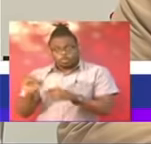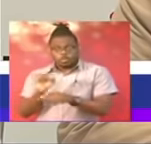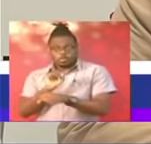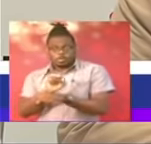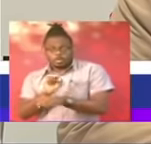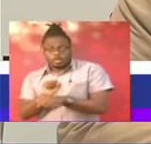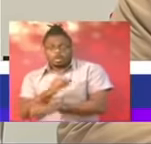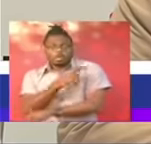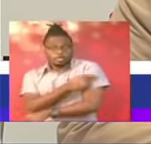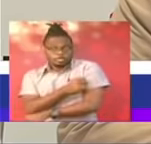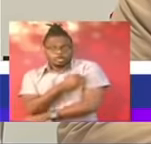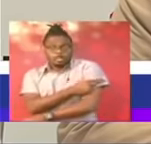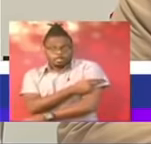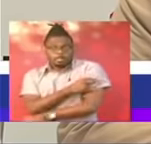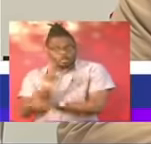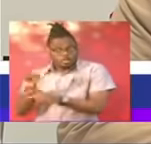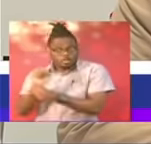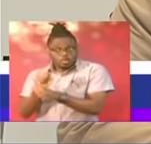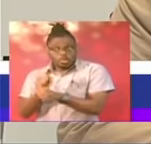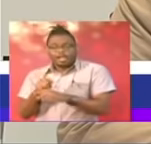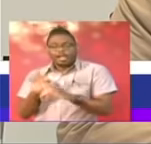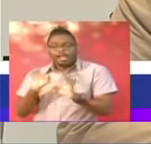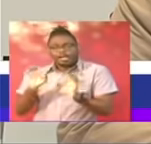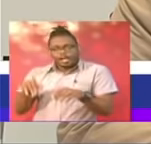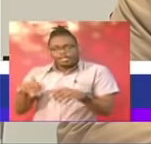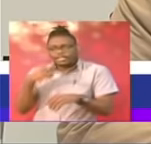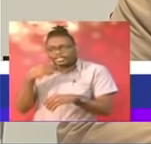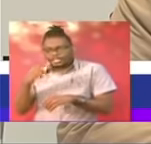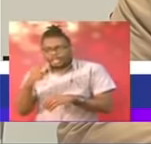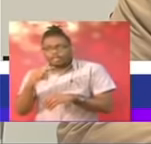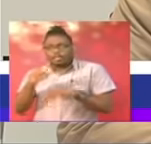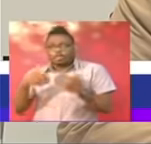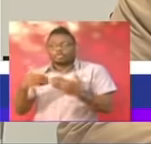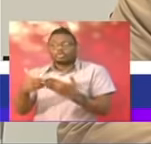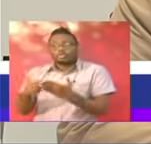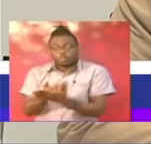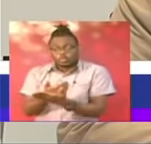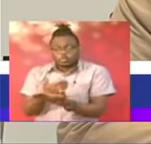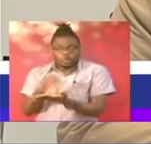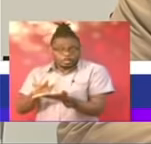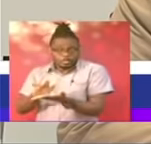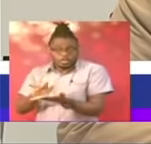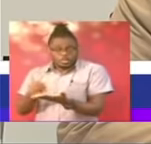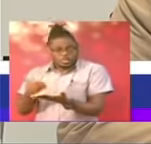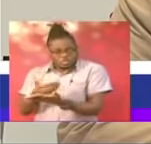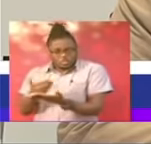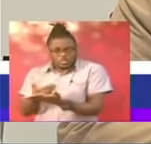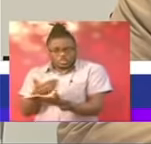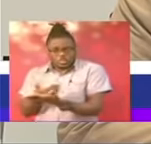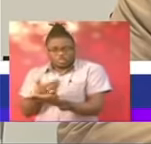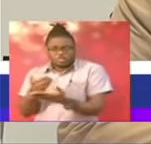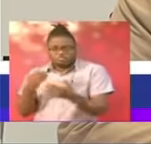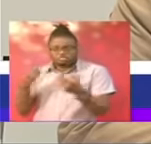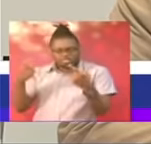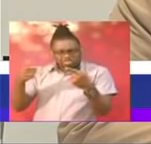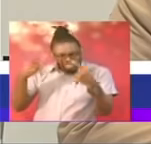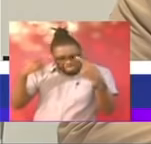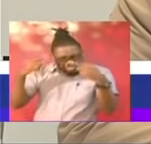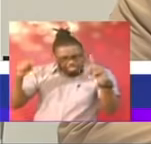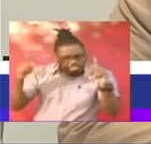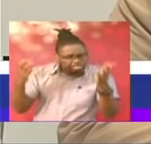about success rates with the new medication. But what we do know, what I do know at the national level, is